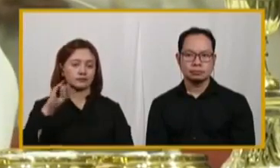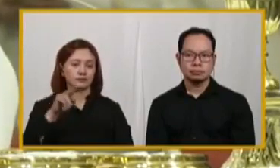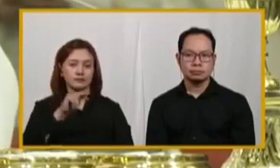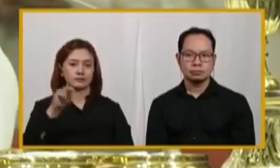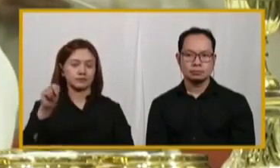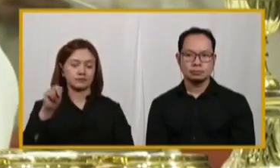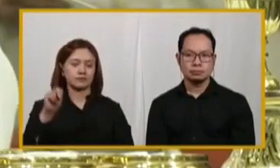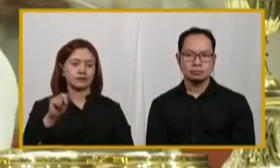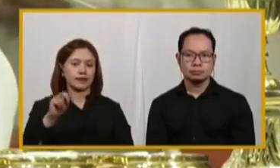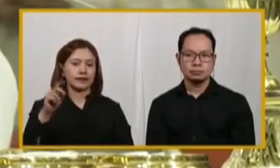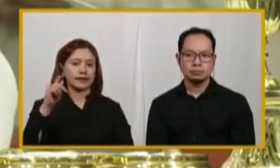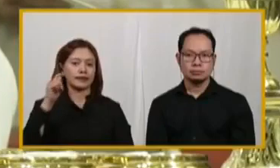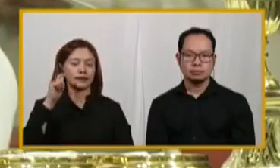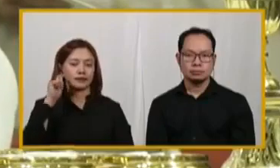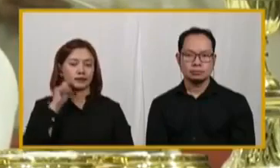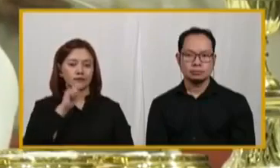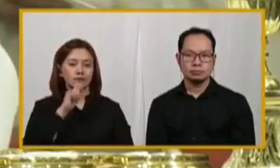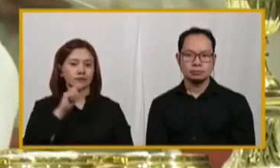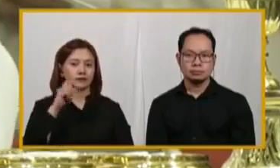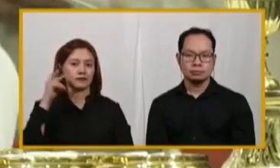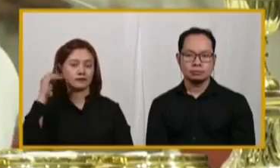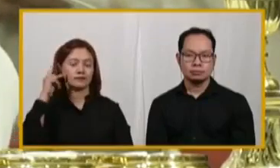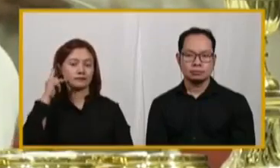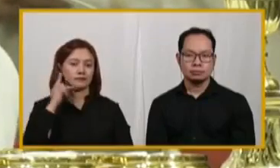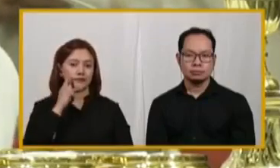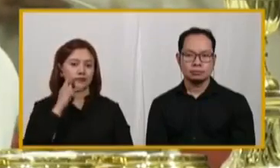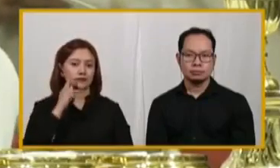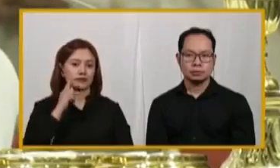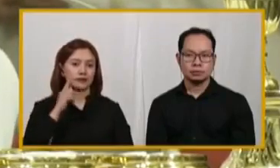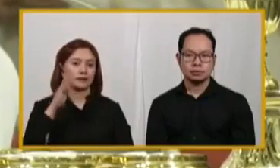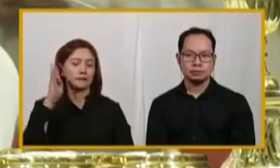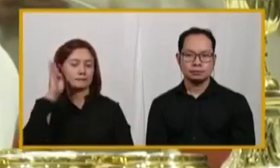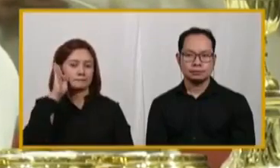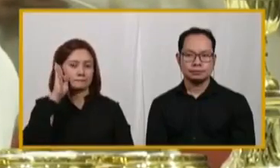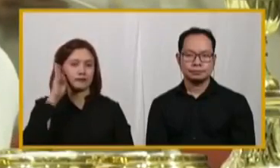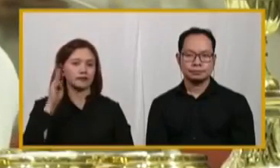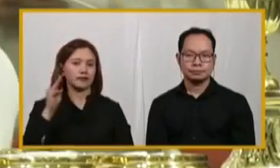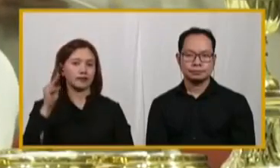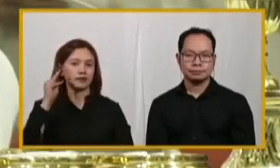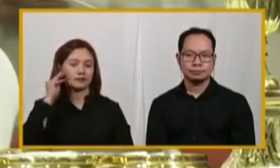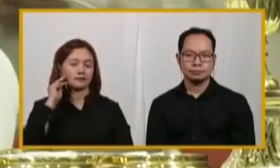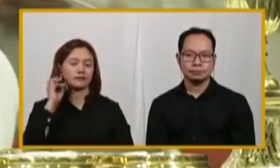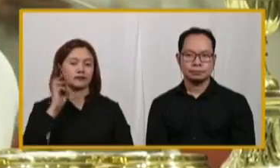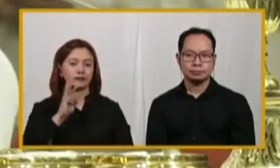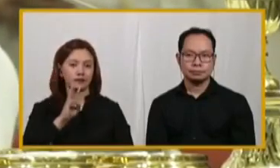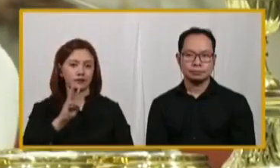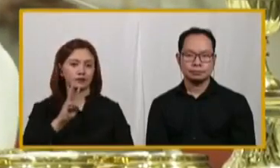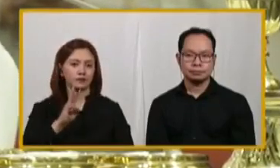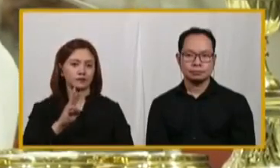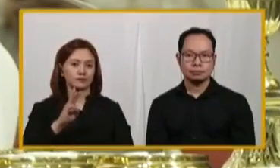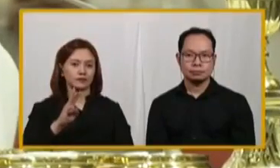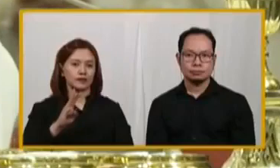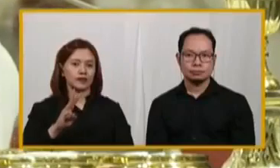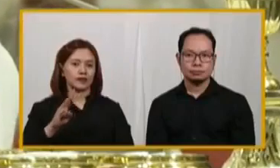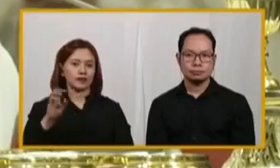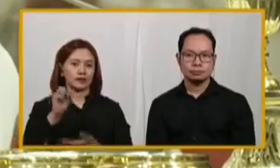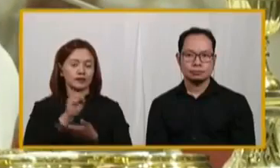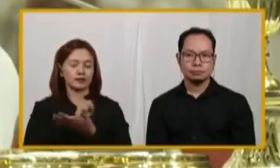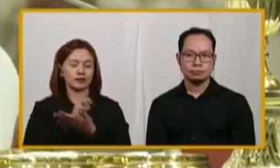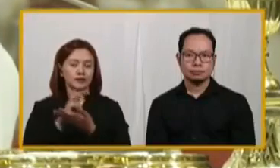Thomas, James, Philip, Bartholomew, Matthew, Simon and Jude,